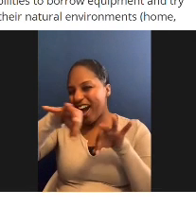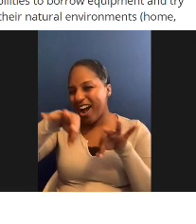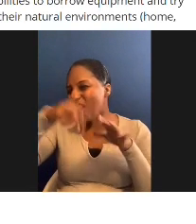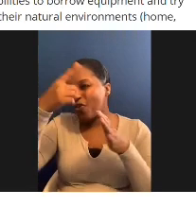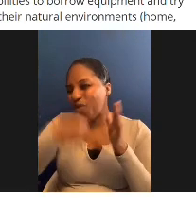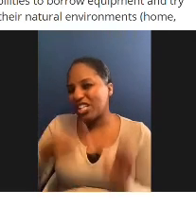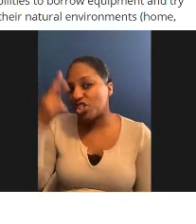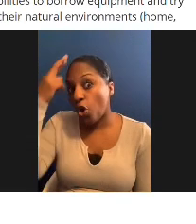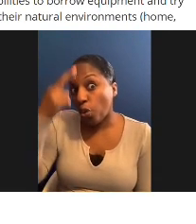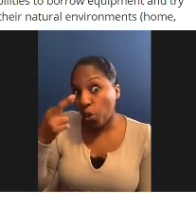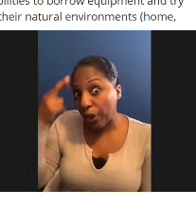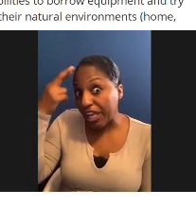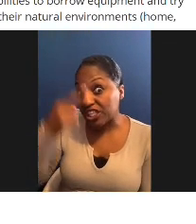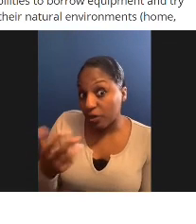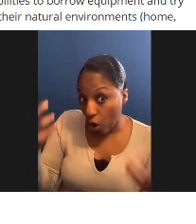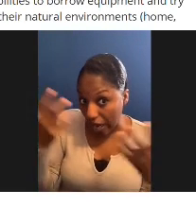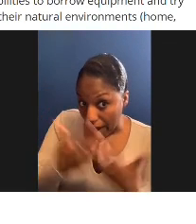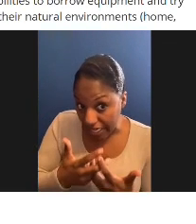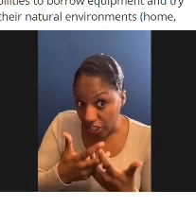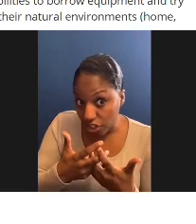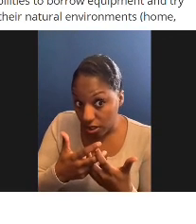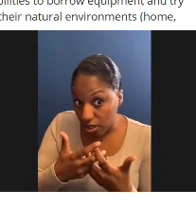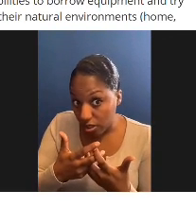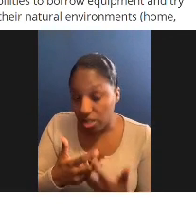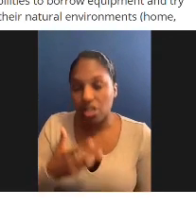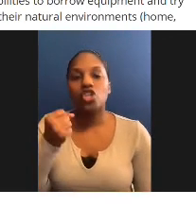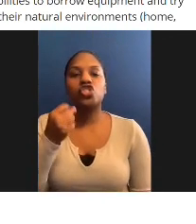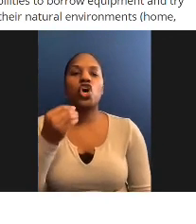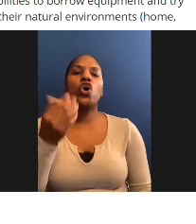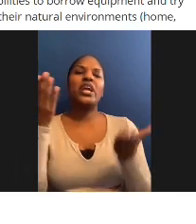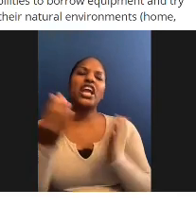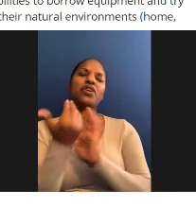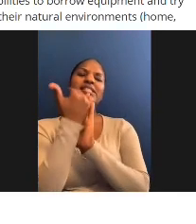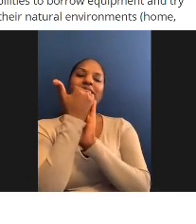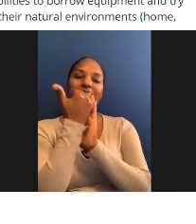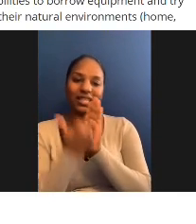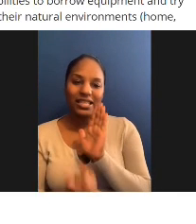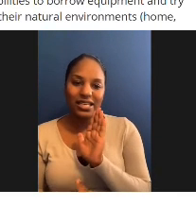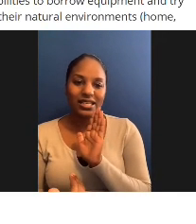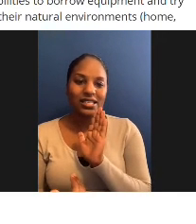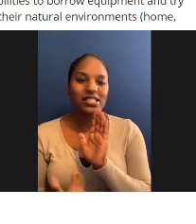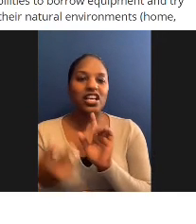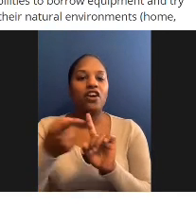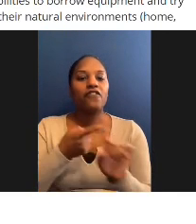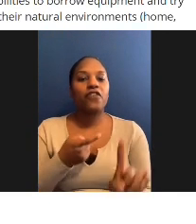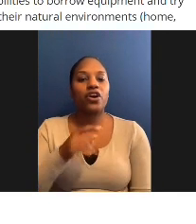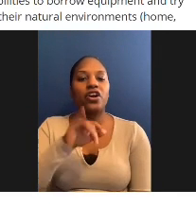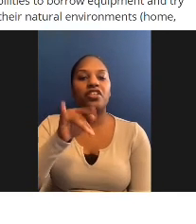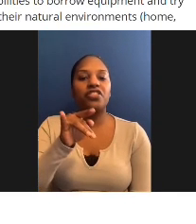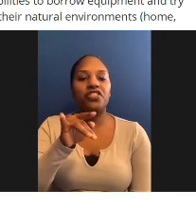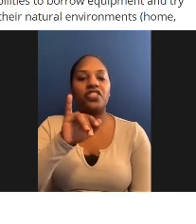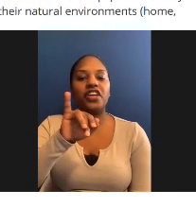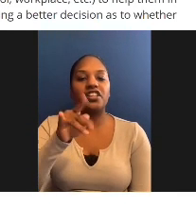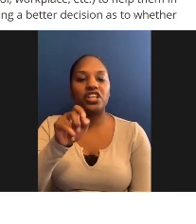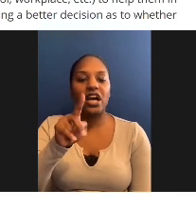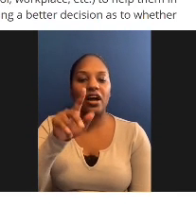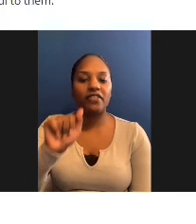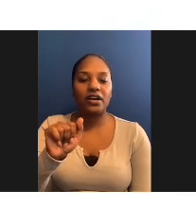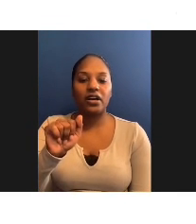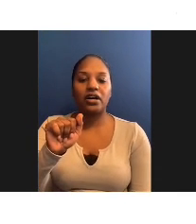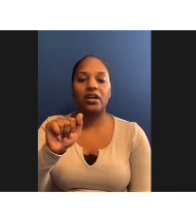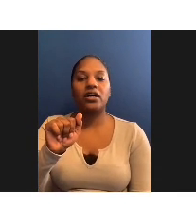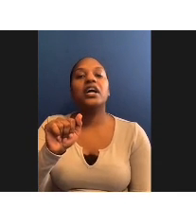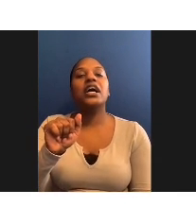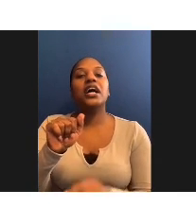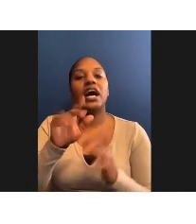reasonable accommodations are. So here is a listing from JAN, or the Job Accommodation Network,